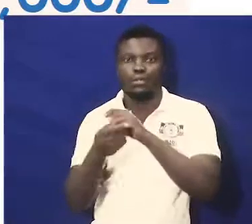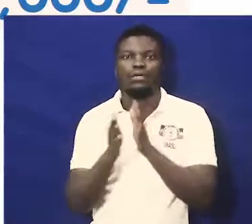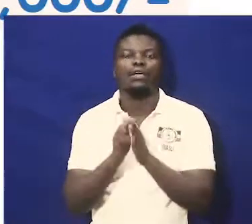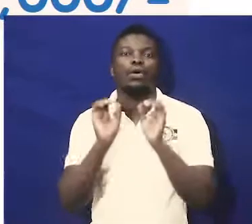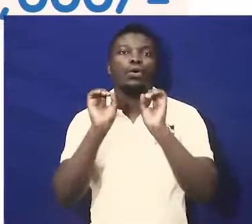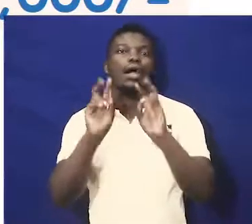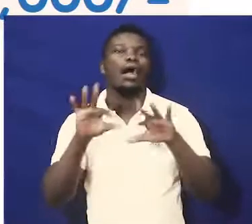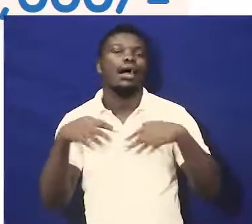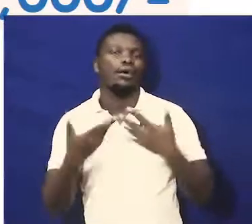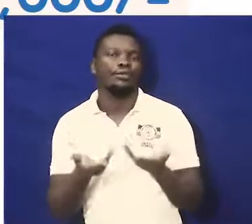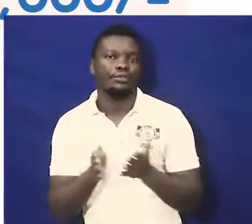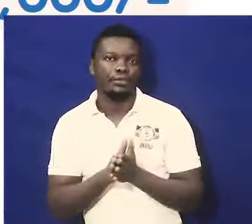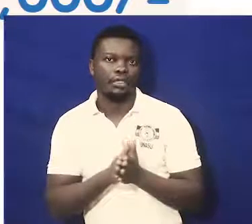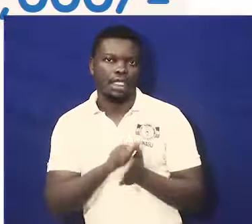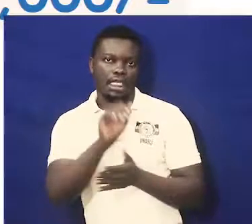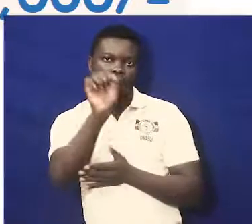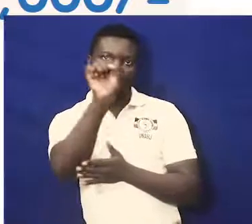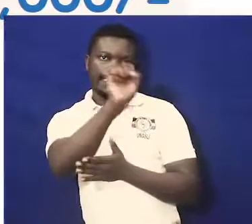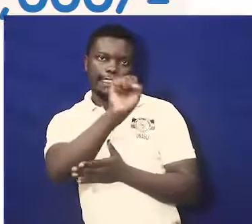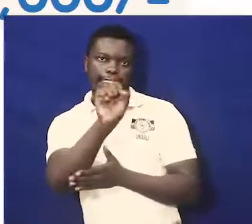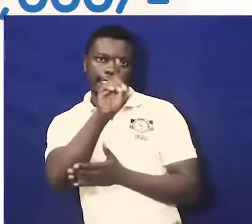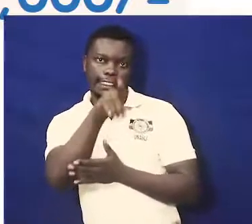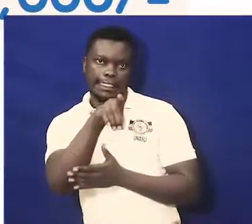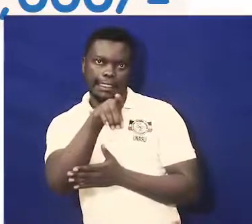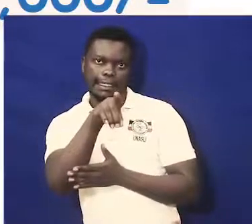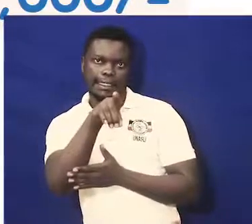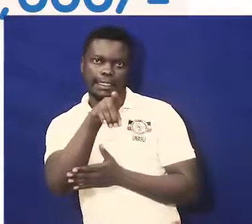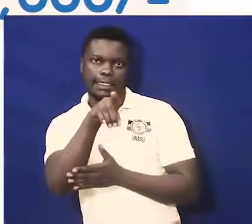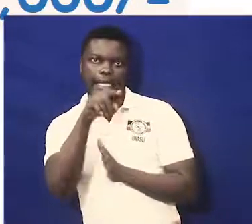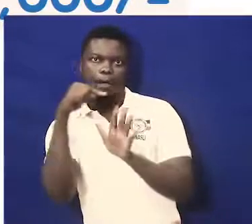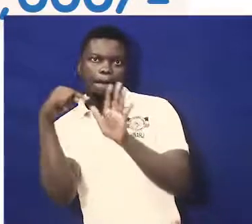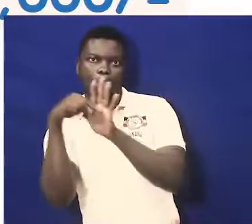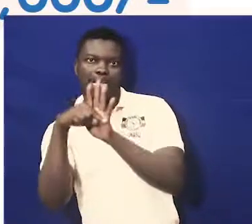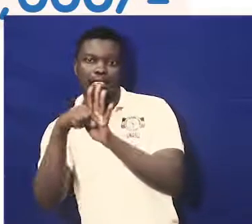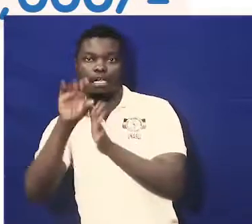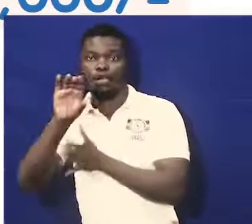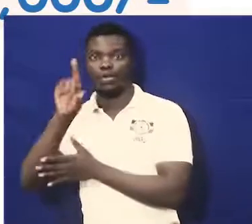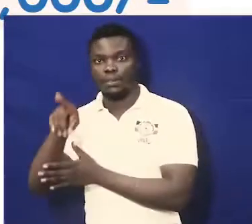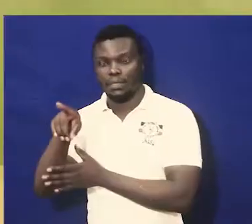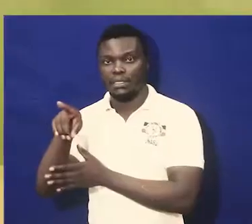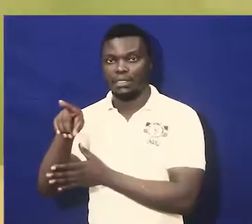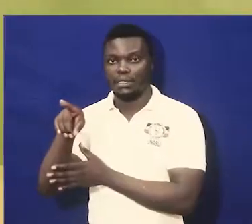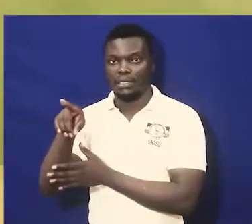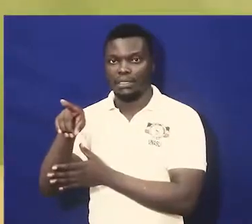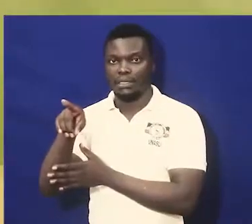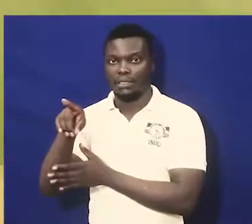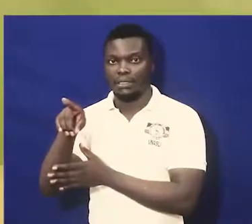state it as selling price minus cost price.